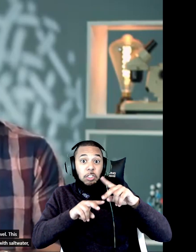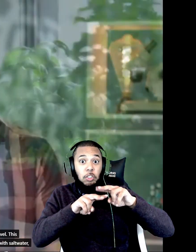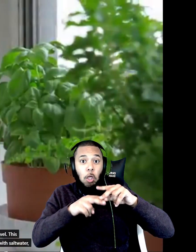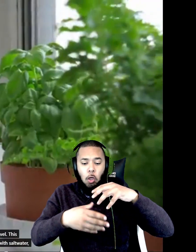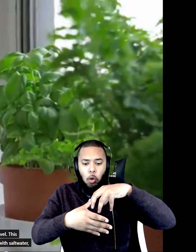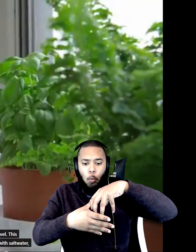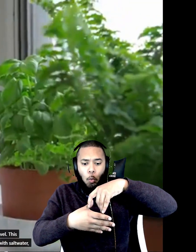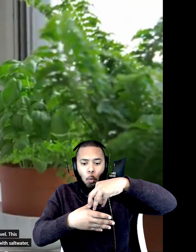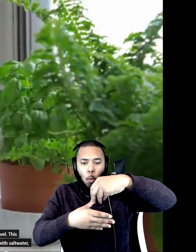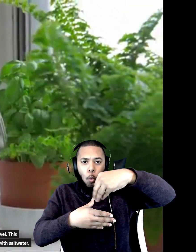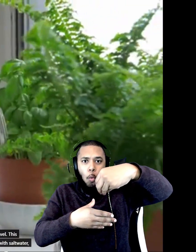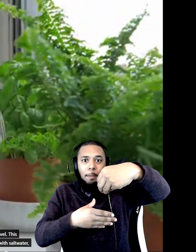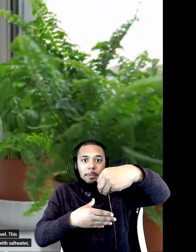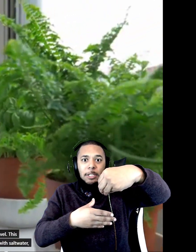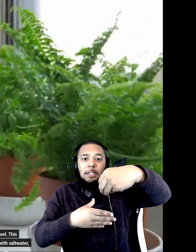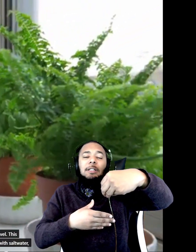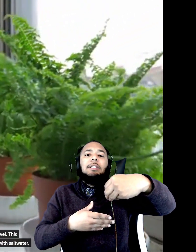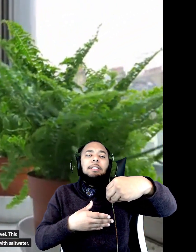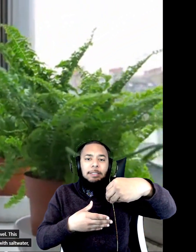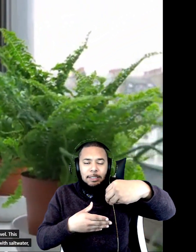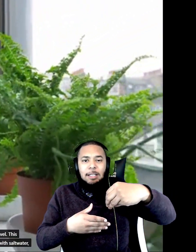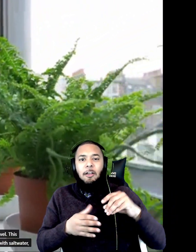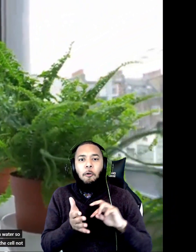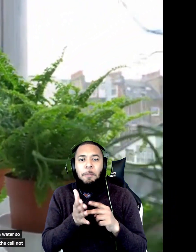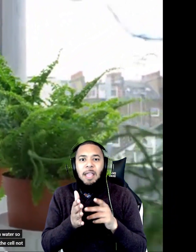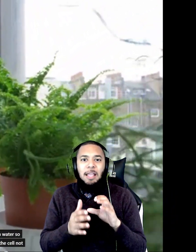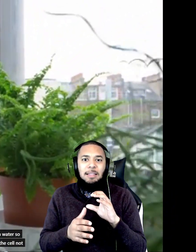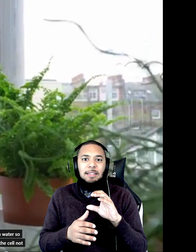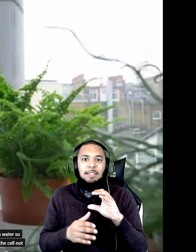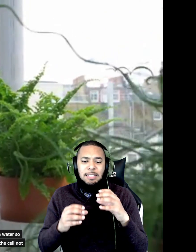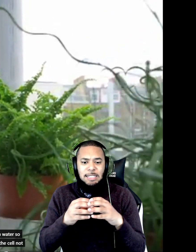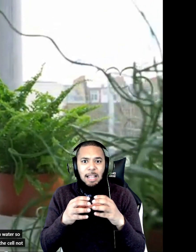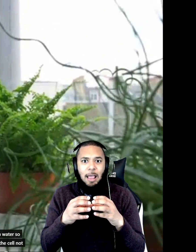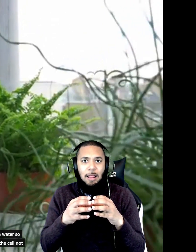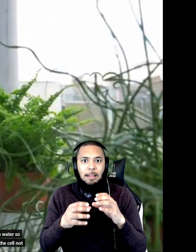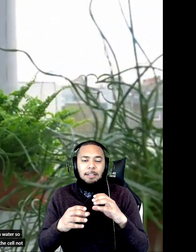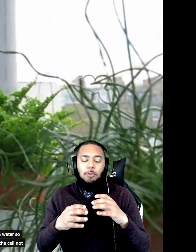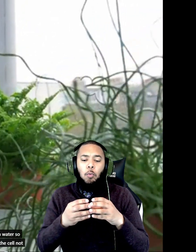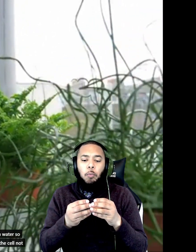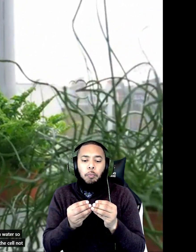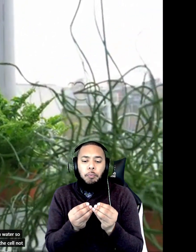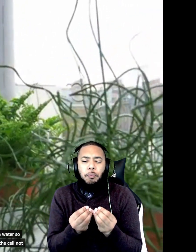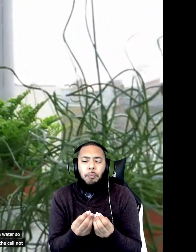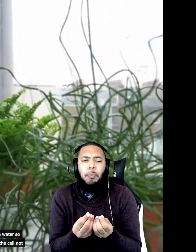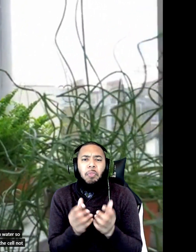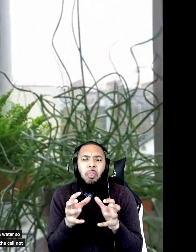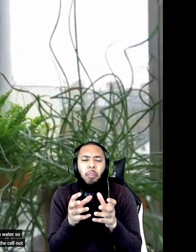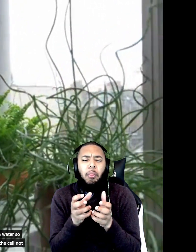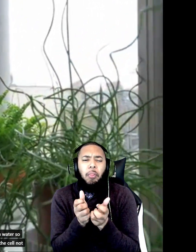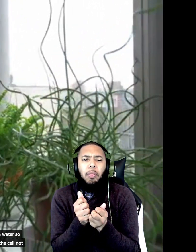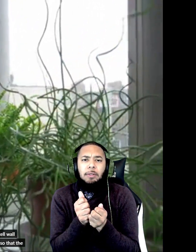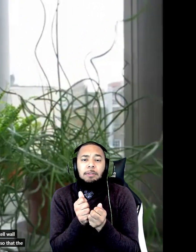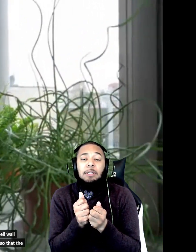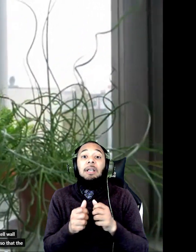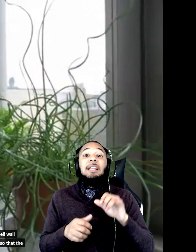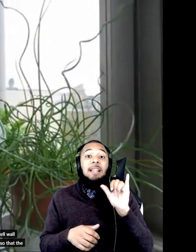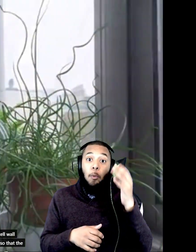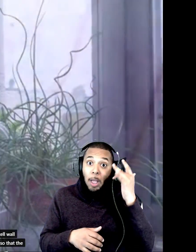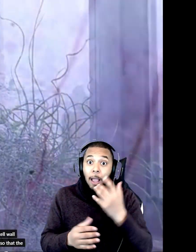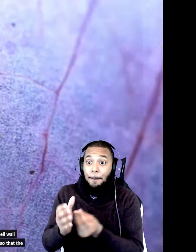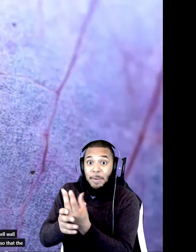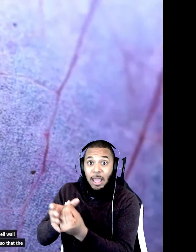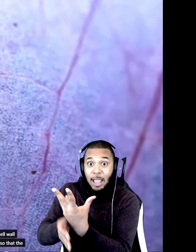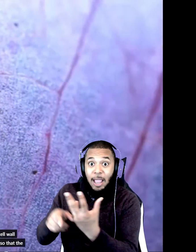to shrivel. This is why we don't water plants with salt water, right? We give them fresh water so that the water moves into the cell, not out of the